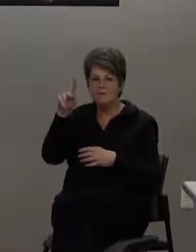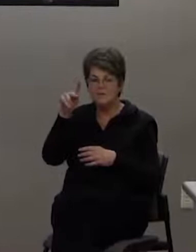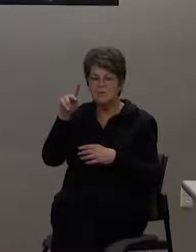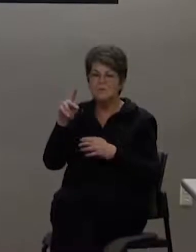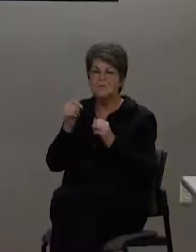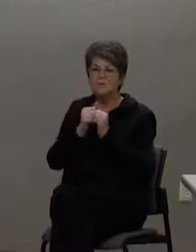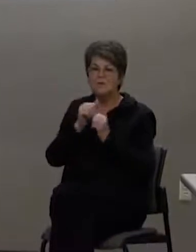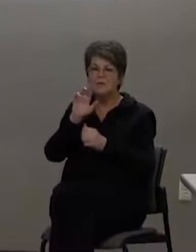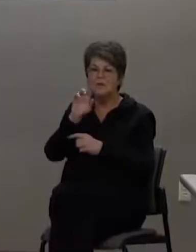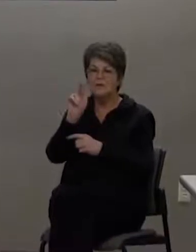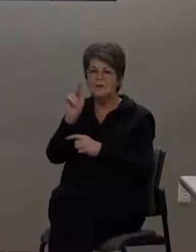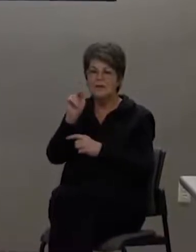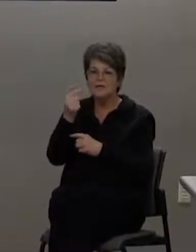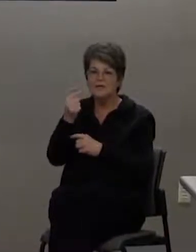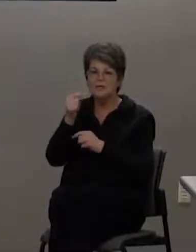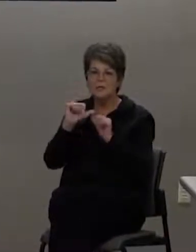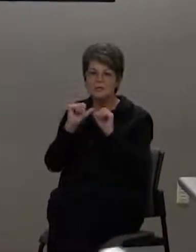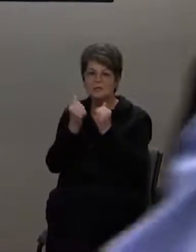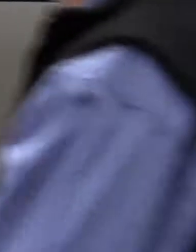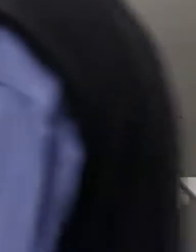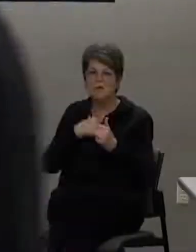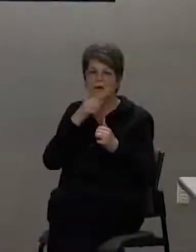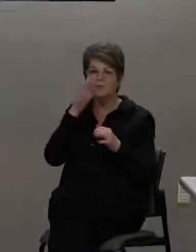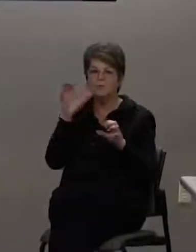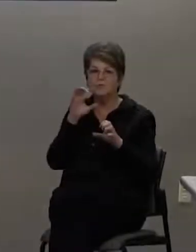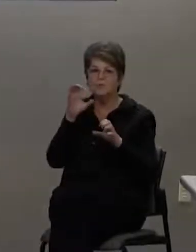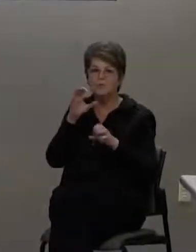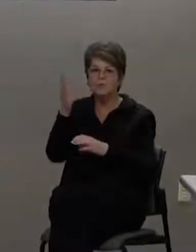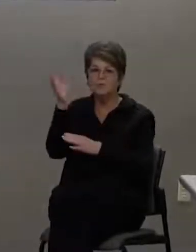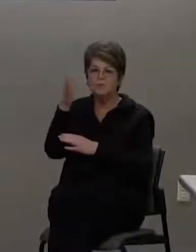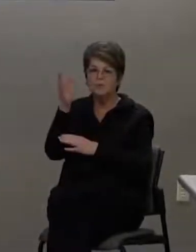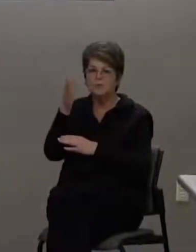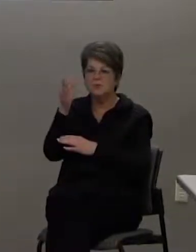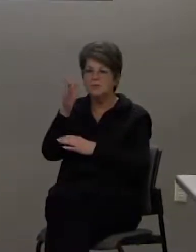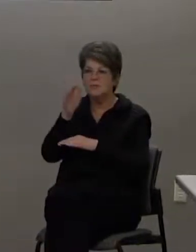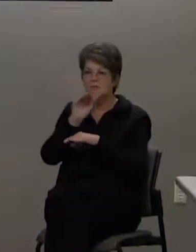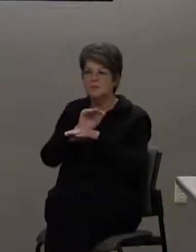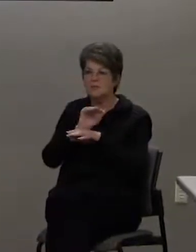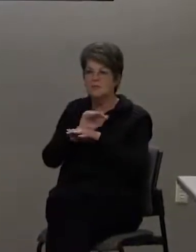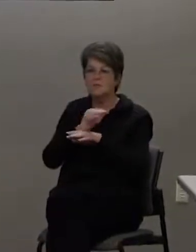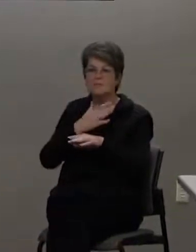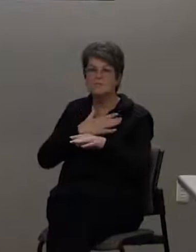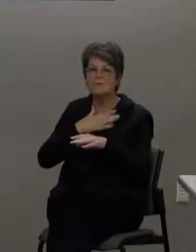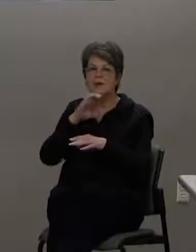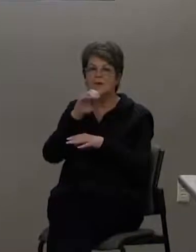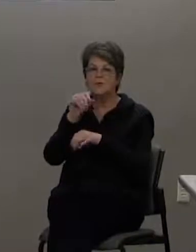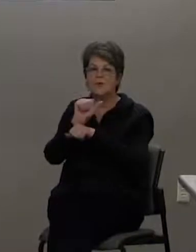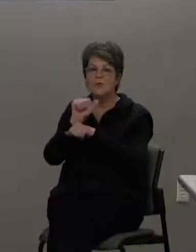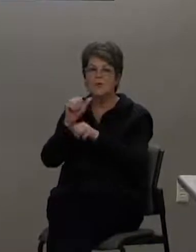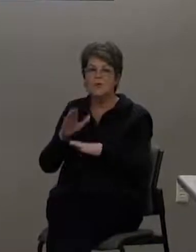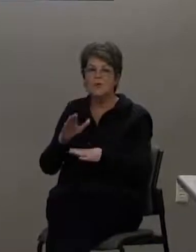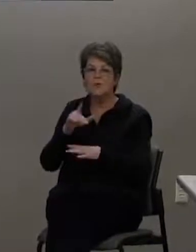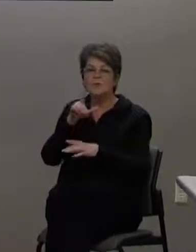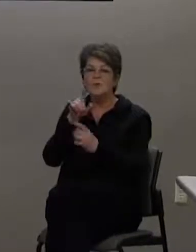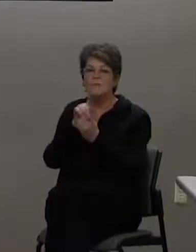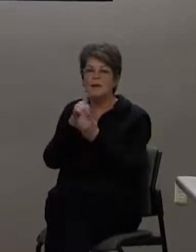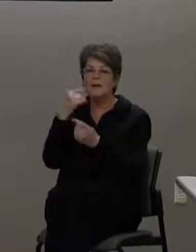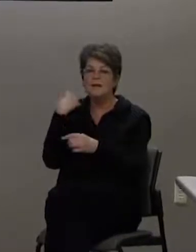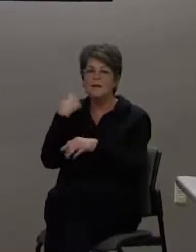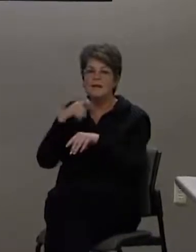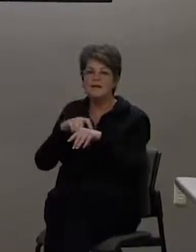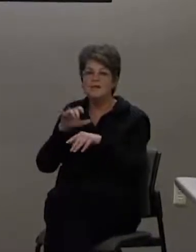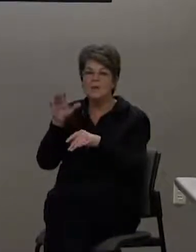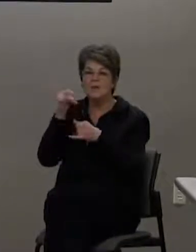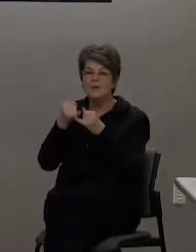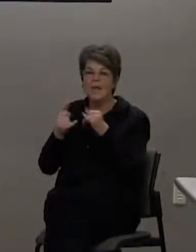with RKG Associates. I will be doing the presentation tonight. Sadly, my colleague Lauren Callahan, who we met last time, her last day